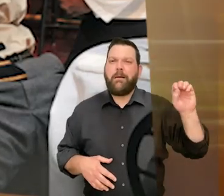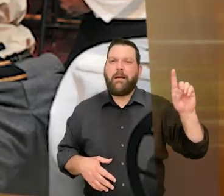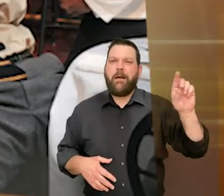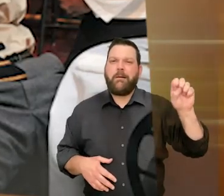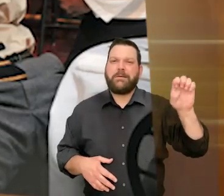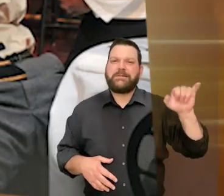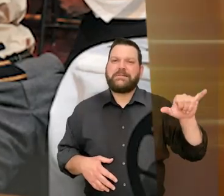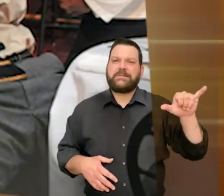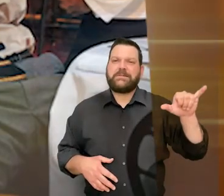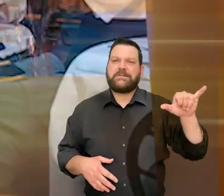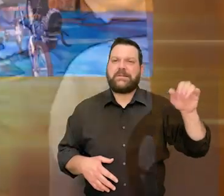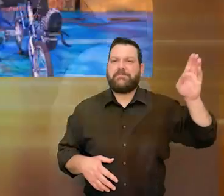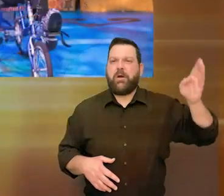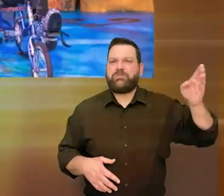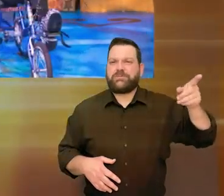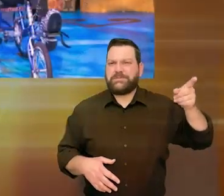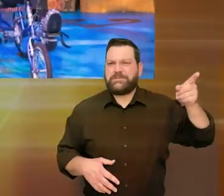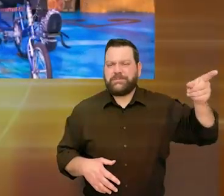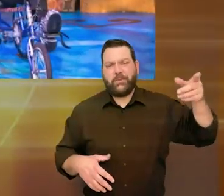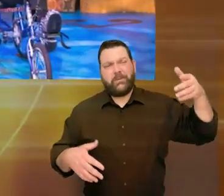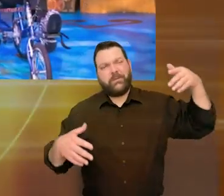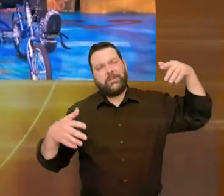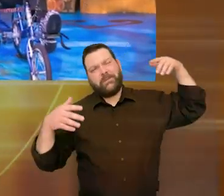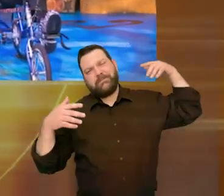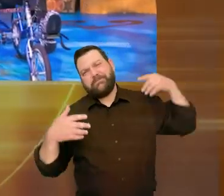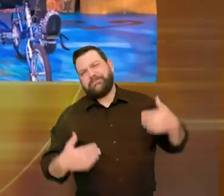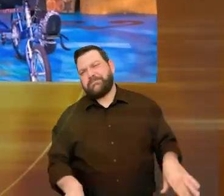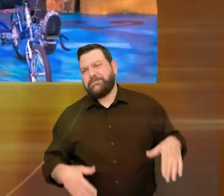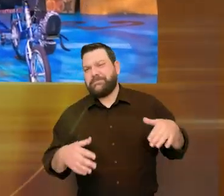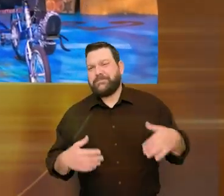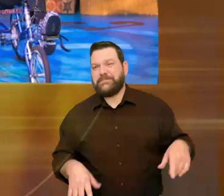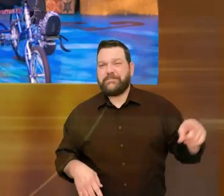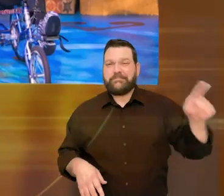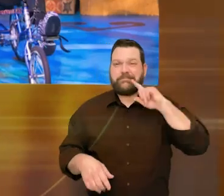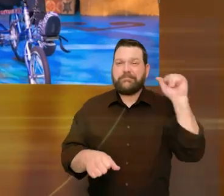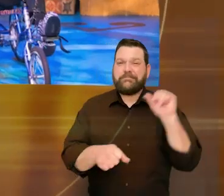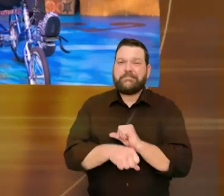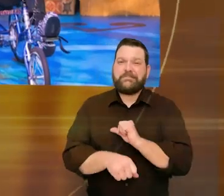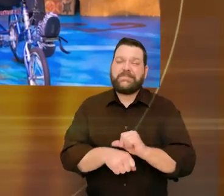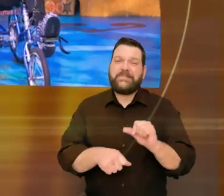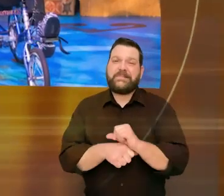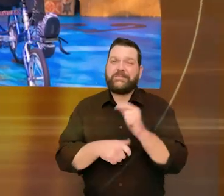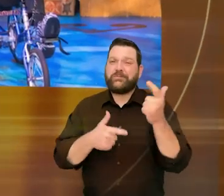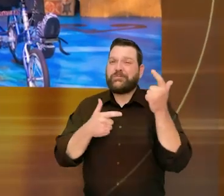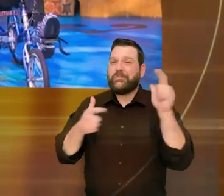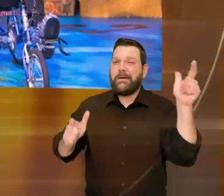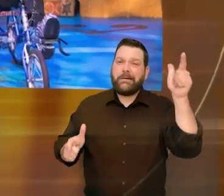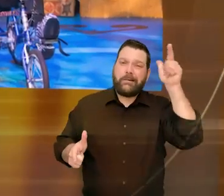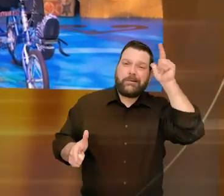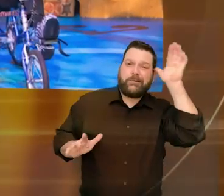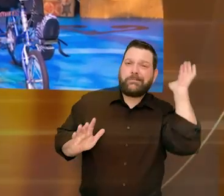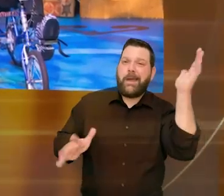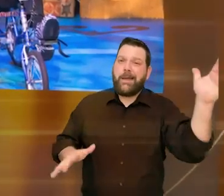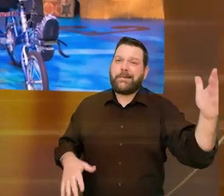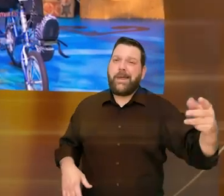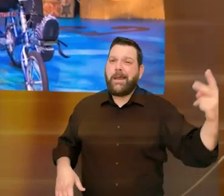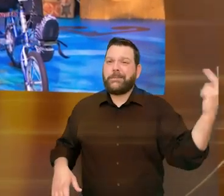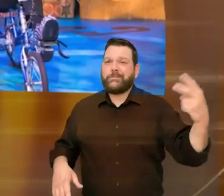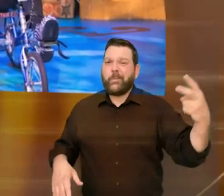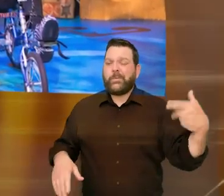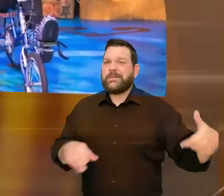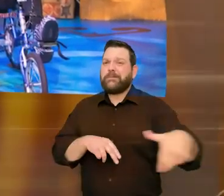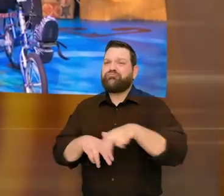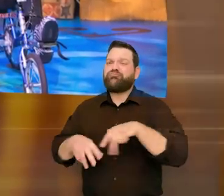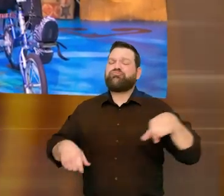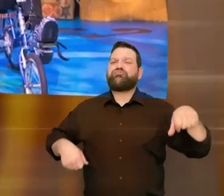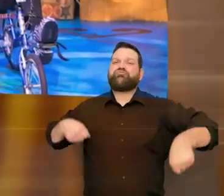beyond endurance. Then last year, he got to play God. in Underground Railway at Central Square Theater and the Front Porch